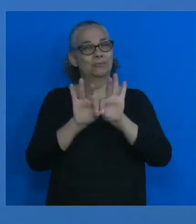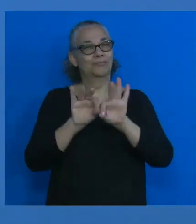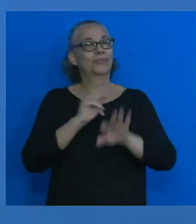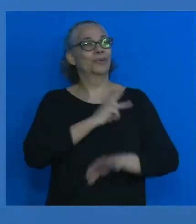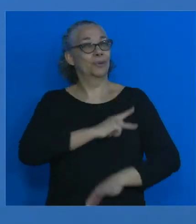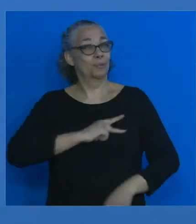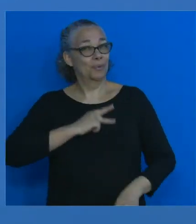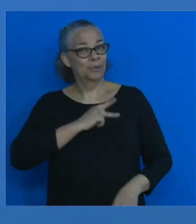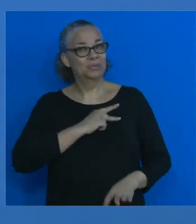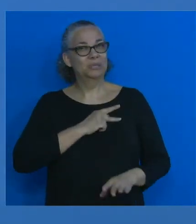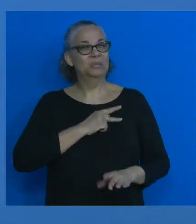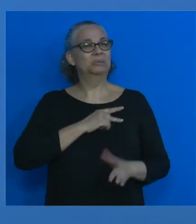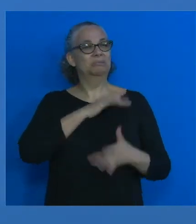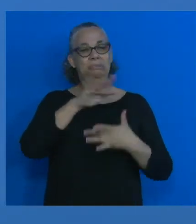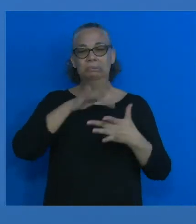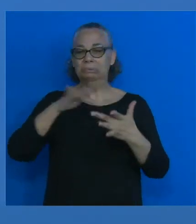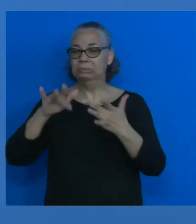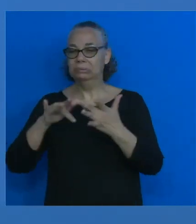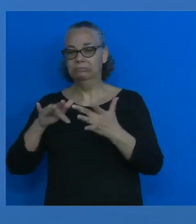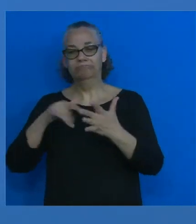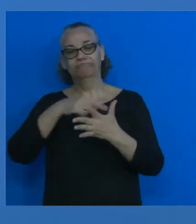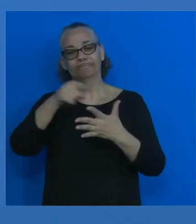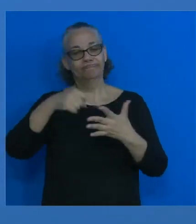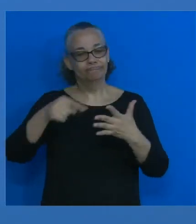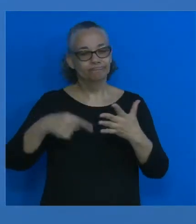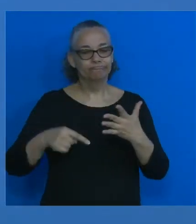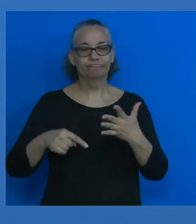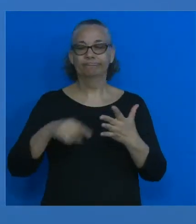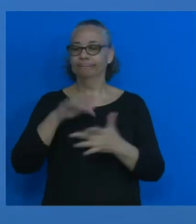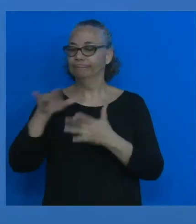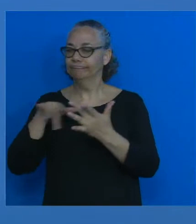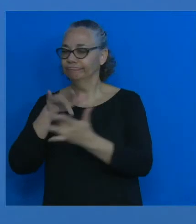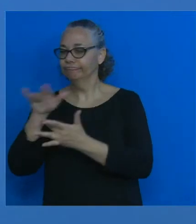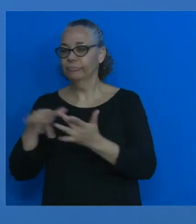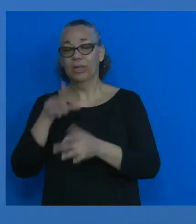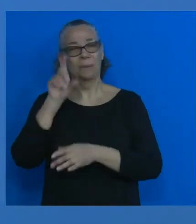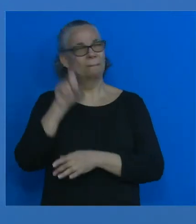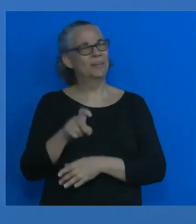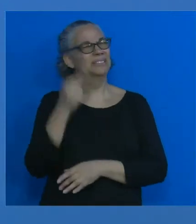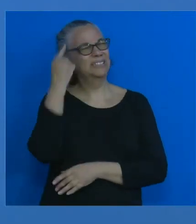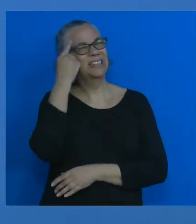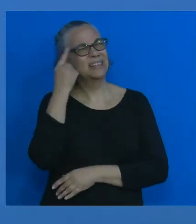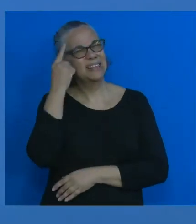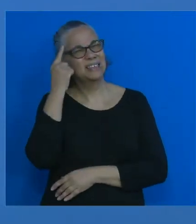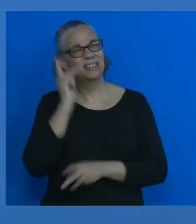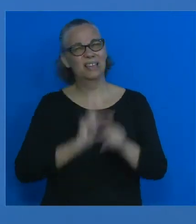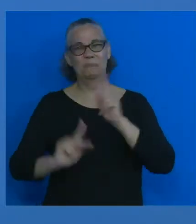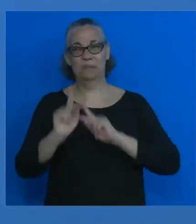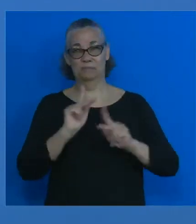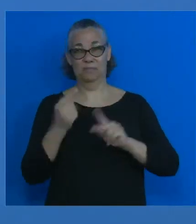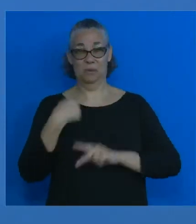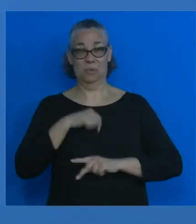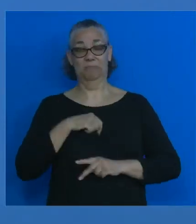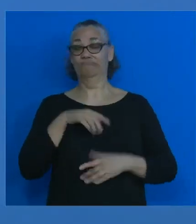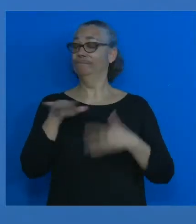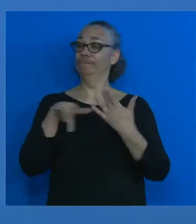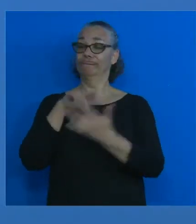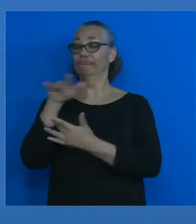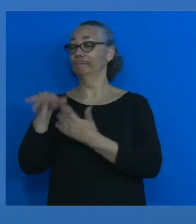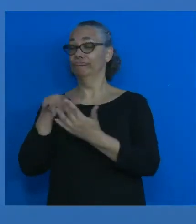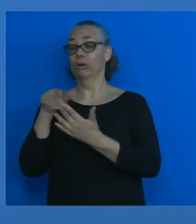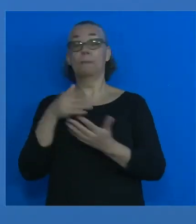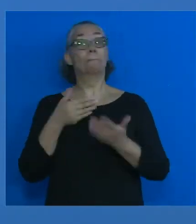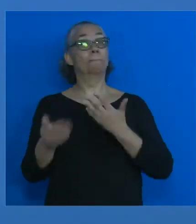our interpersonal interactions must assume that people with whom we are interacting with may